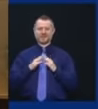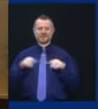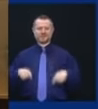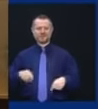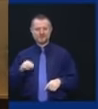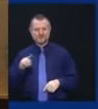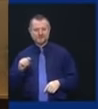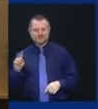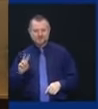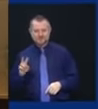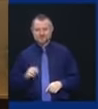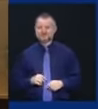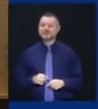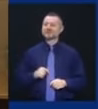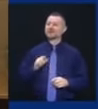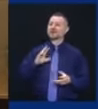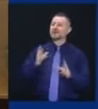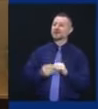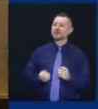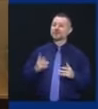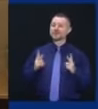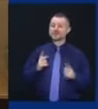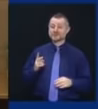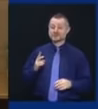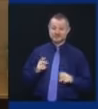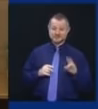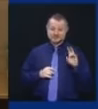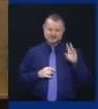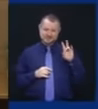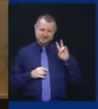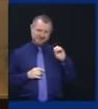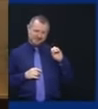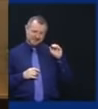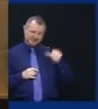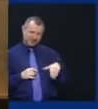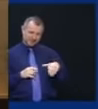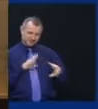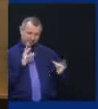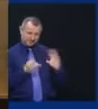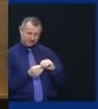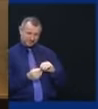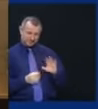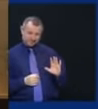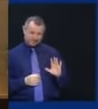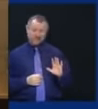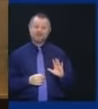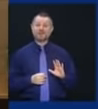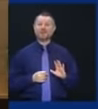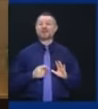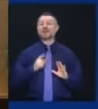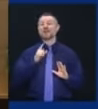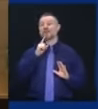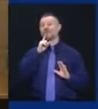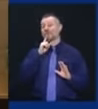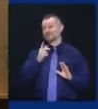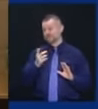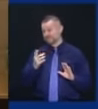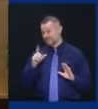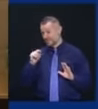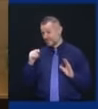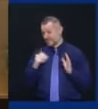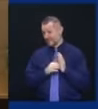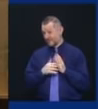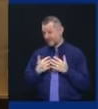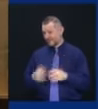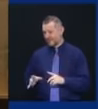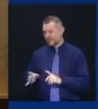of 70,000, and we know that there's probably twice the number of people that were infected, but were not able to be tested